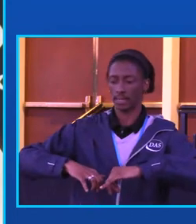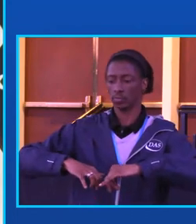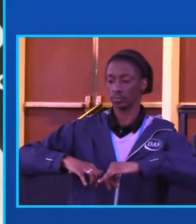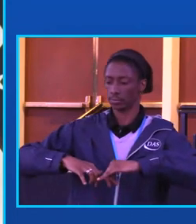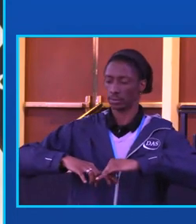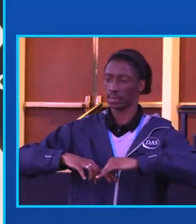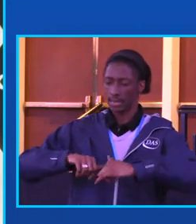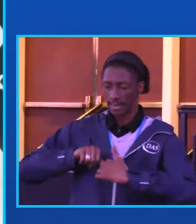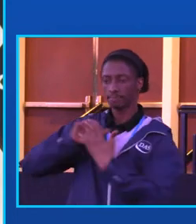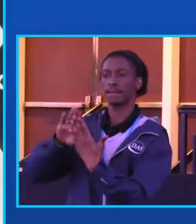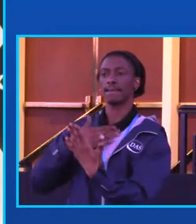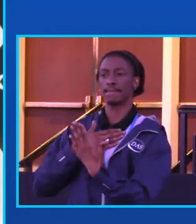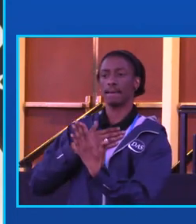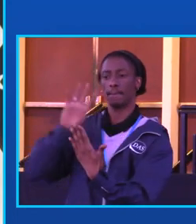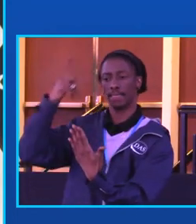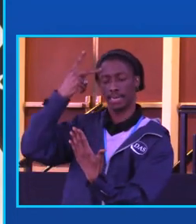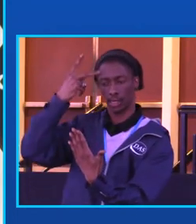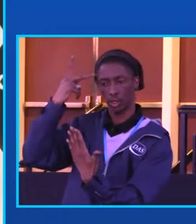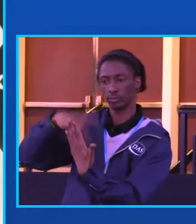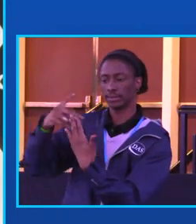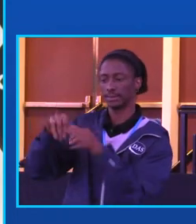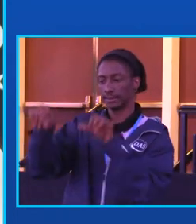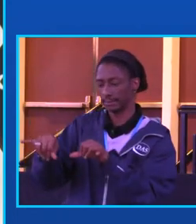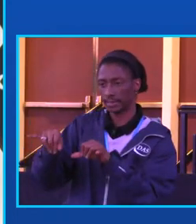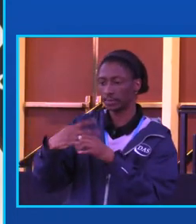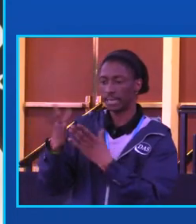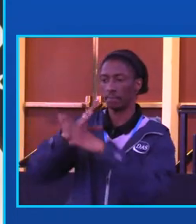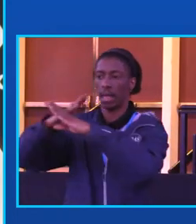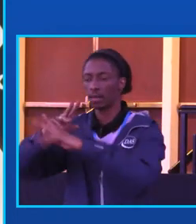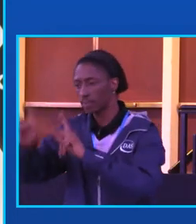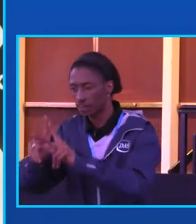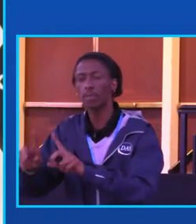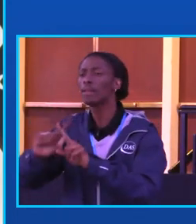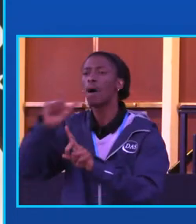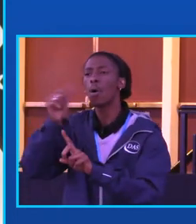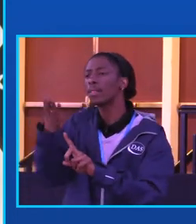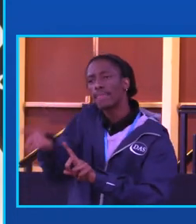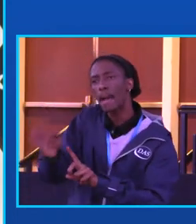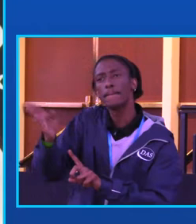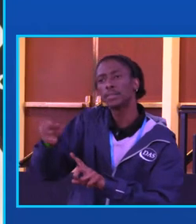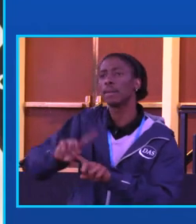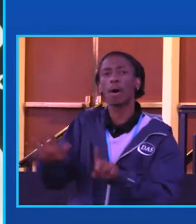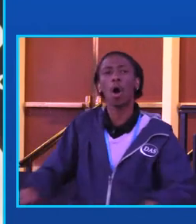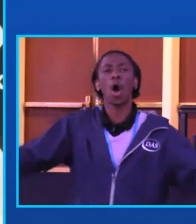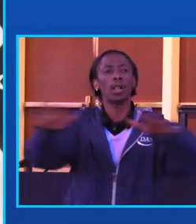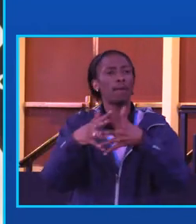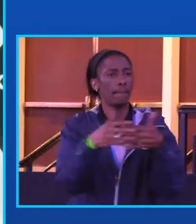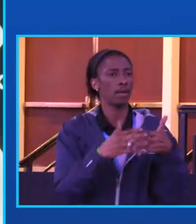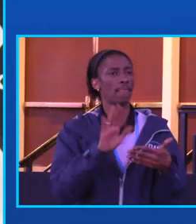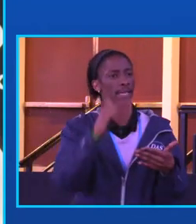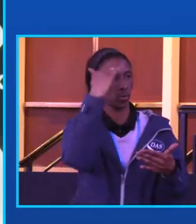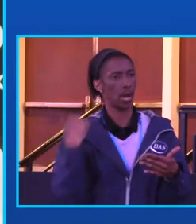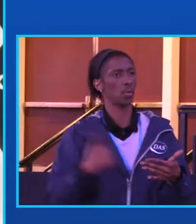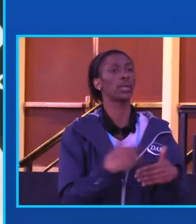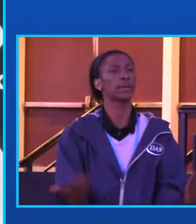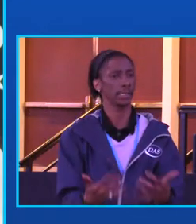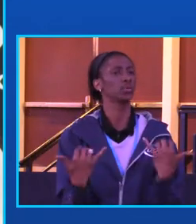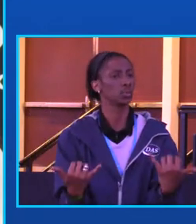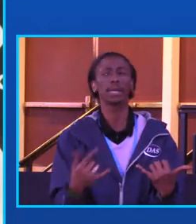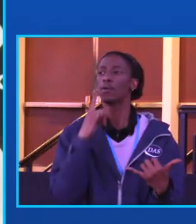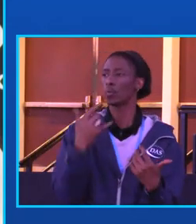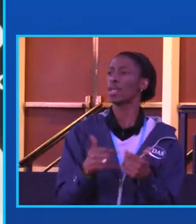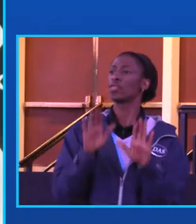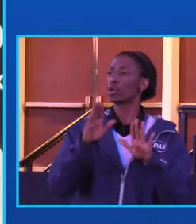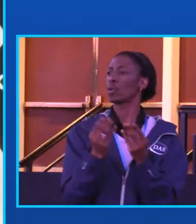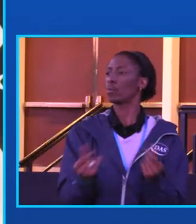systems that have shut communities out, not only in Boston, but across the country. That's why we're all here today, with the great